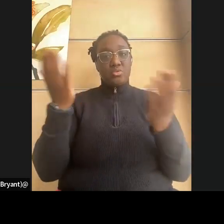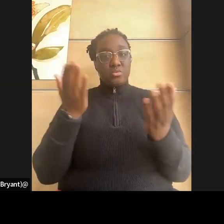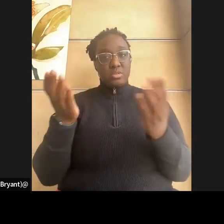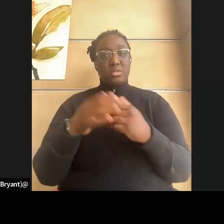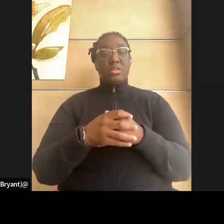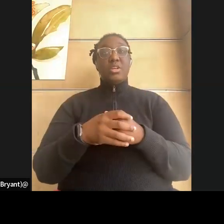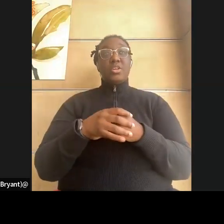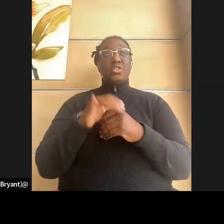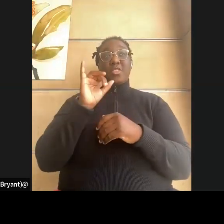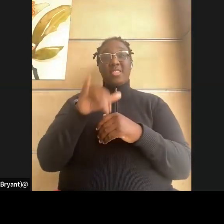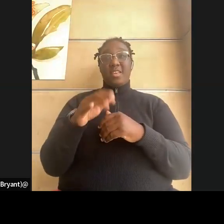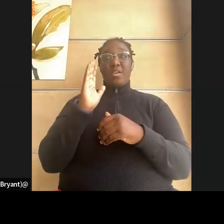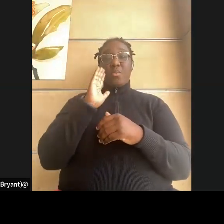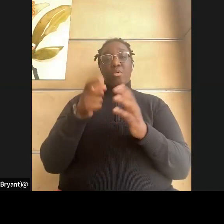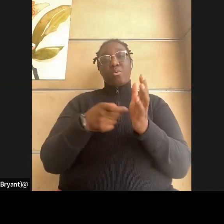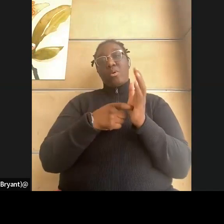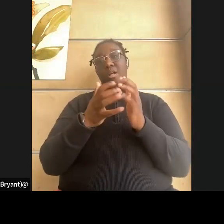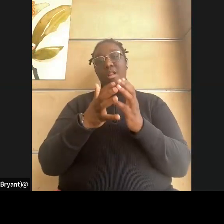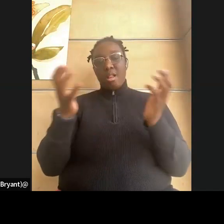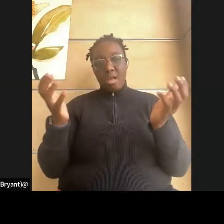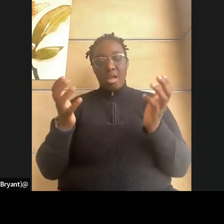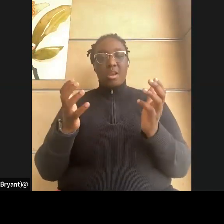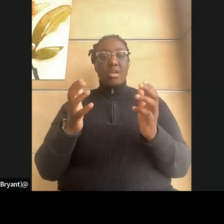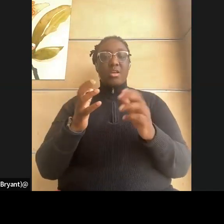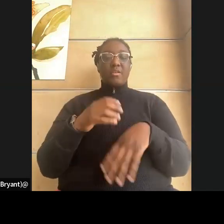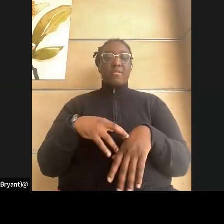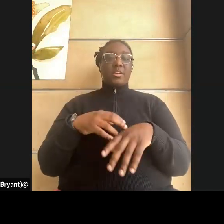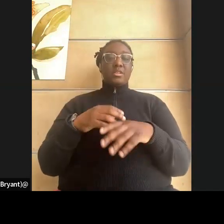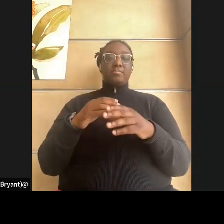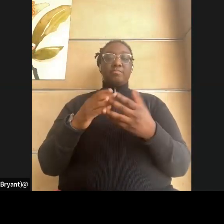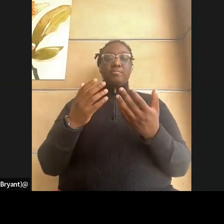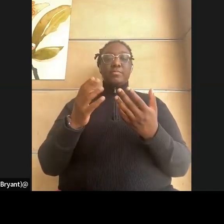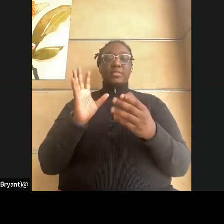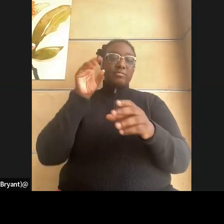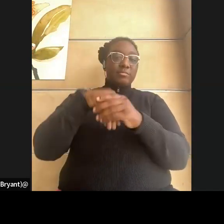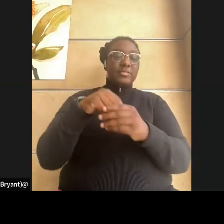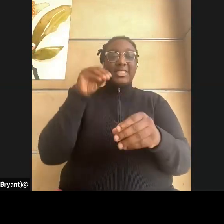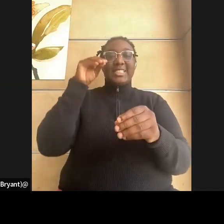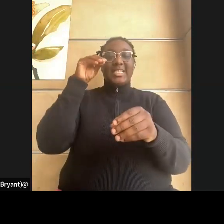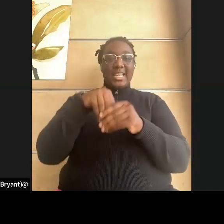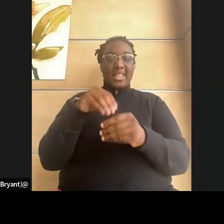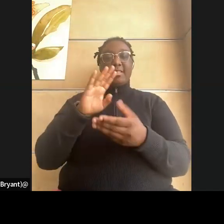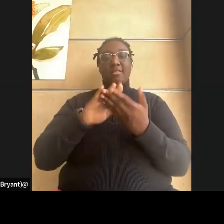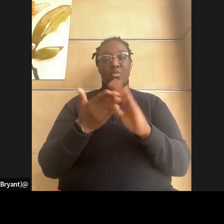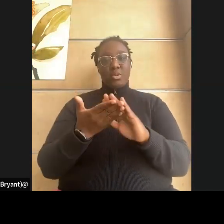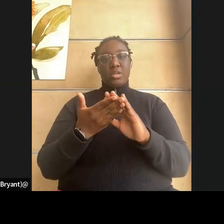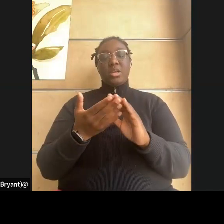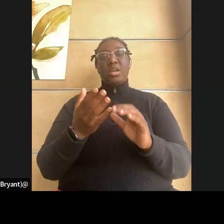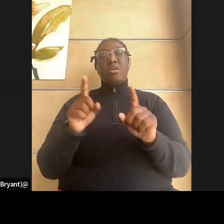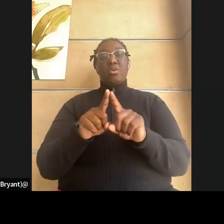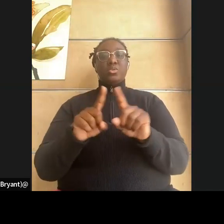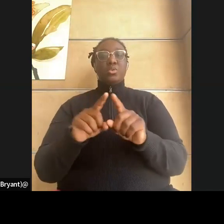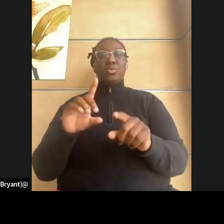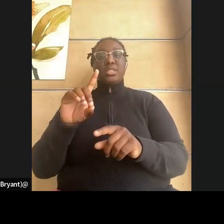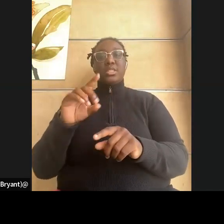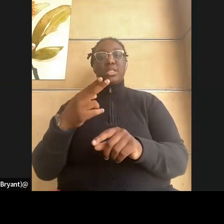take a lot of community engagement through our community-based organizations, as well as, DHCS is working with our managed care plans